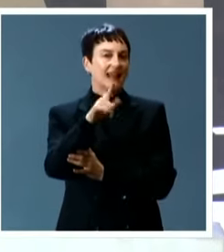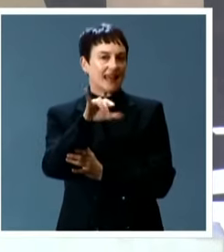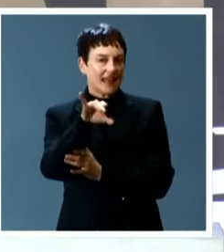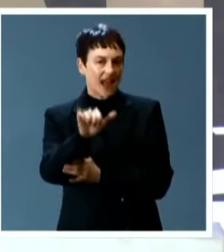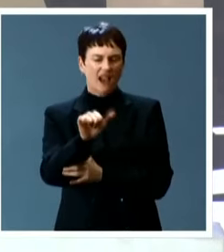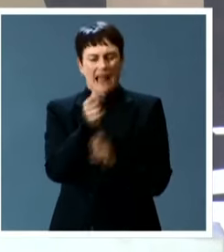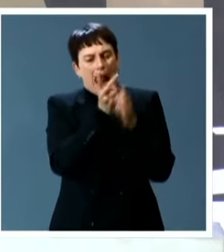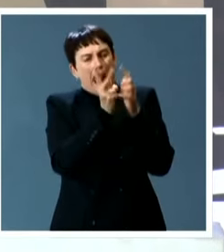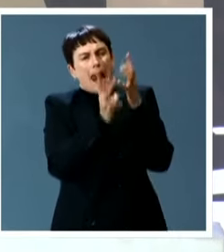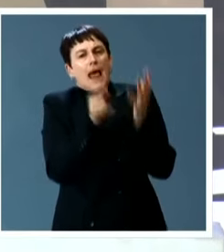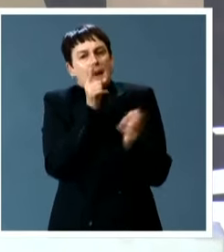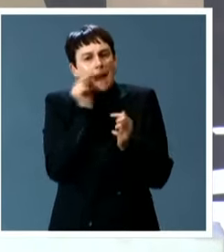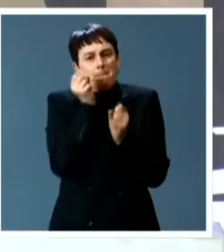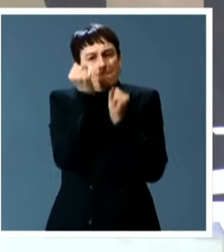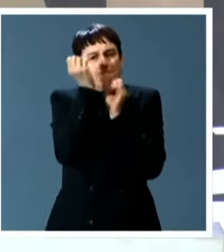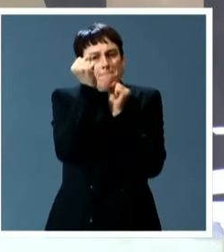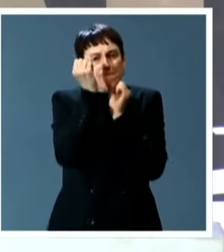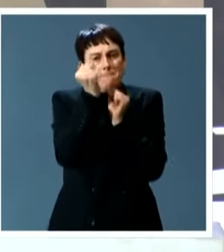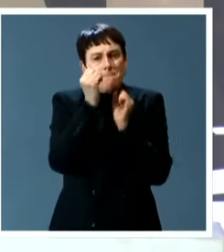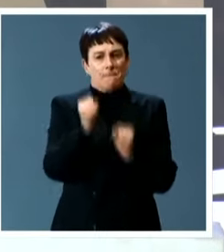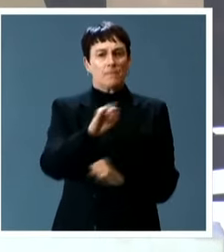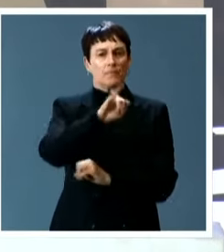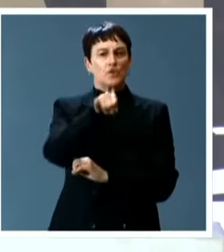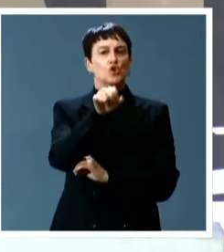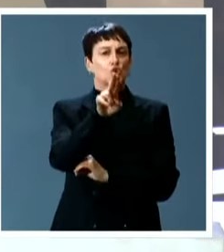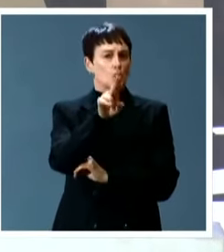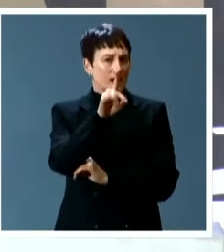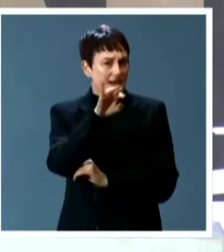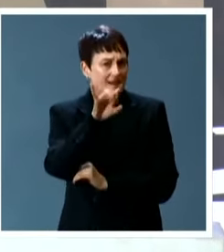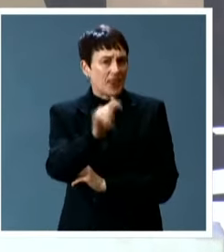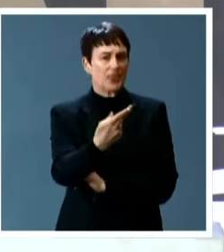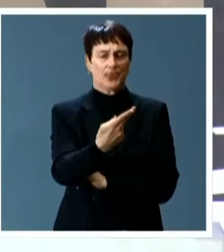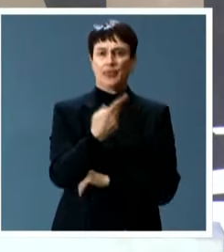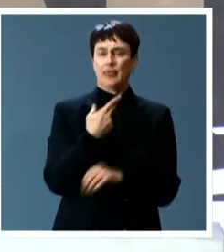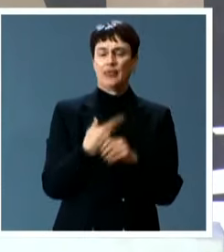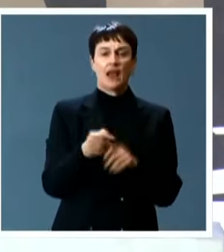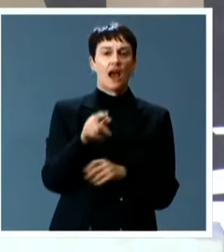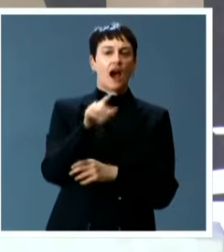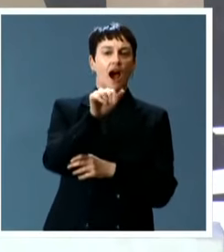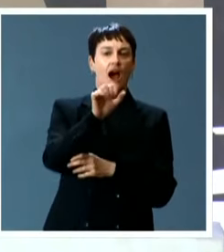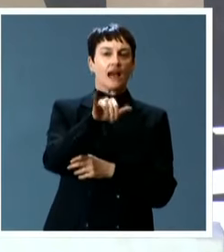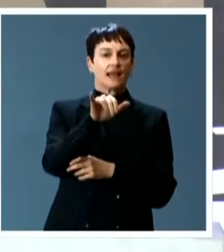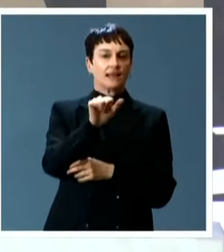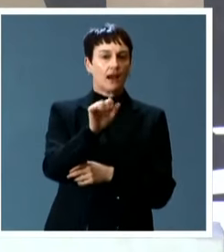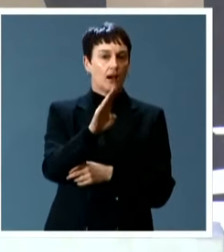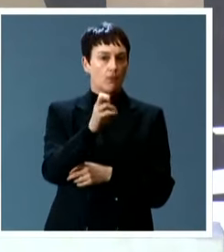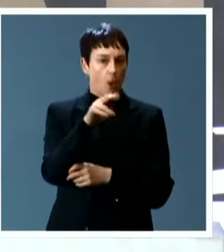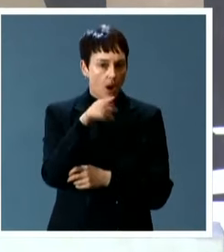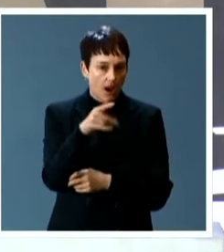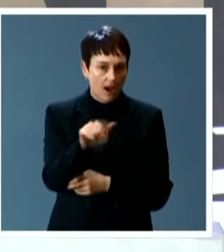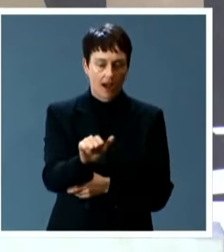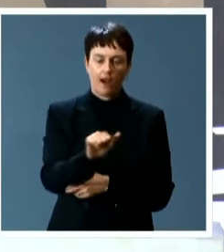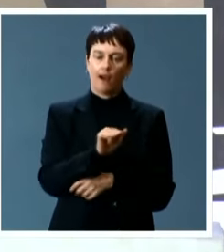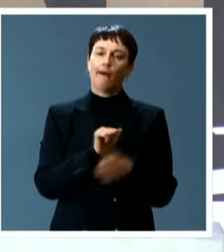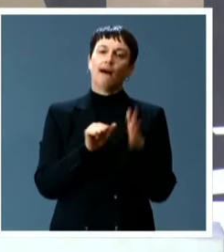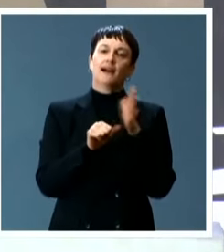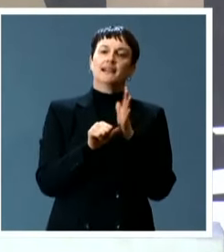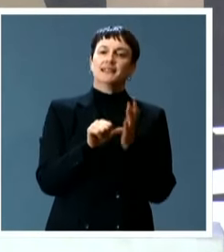Maunganize, Judith February, Ayabonga Kawe, Songezo